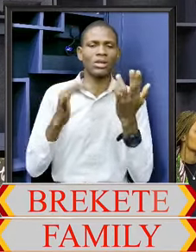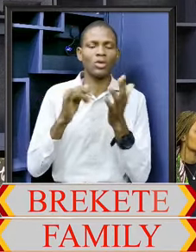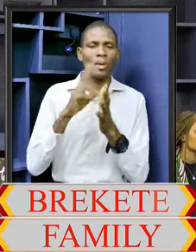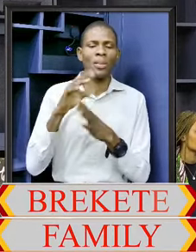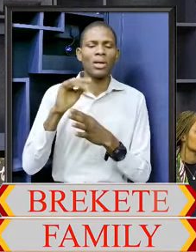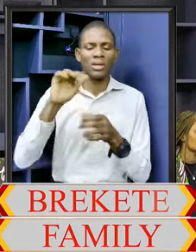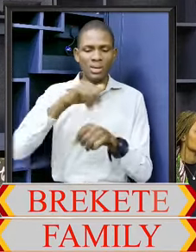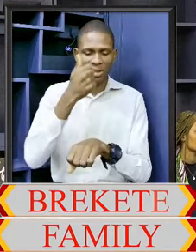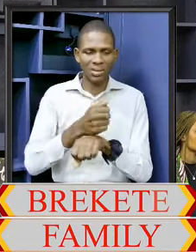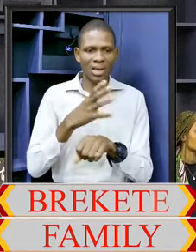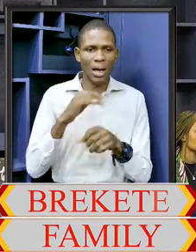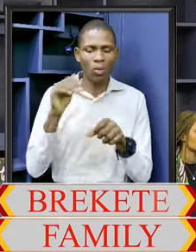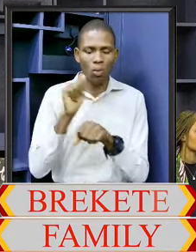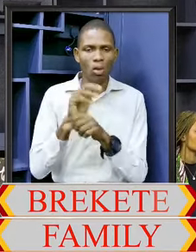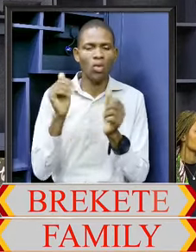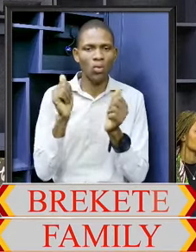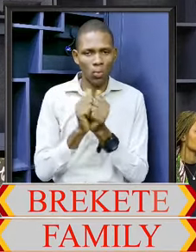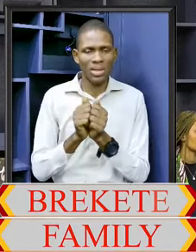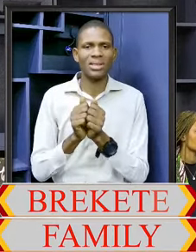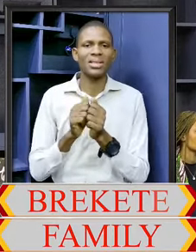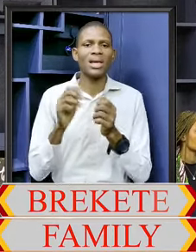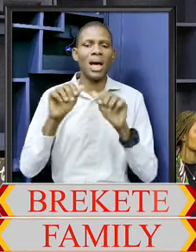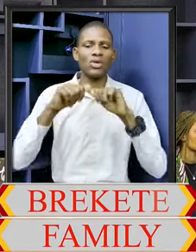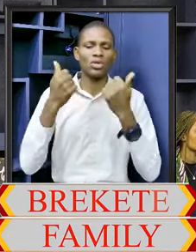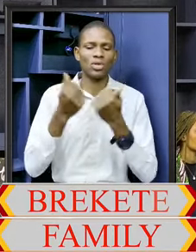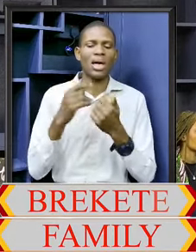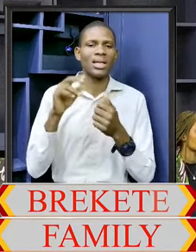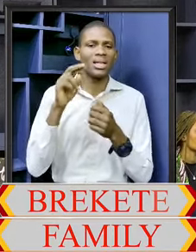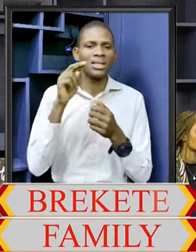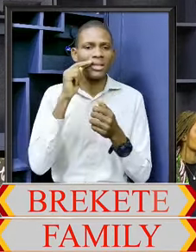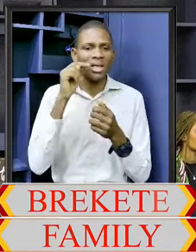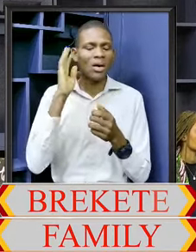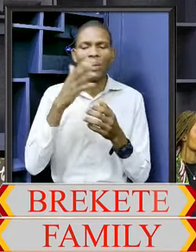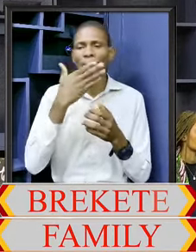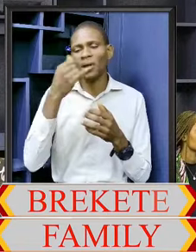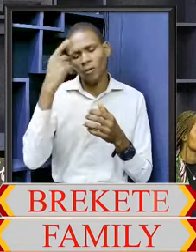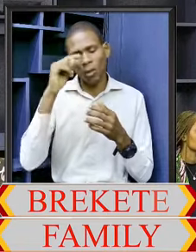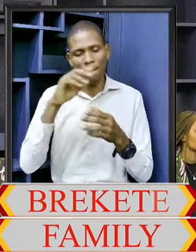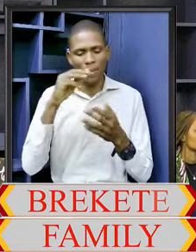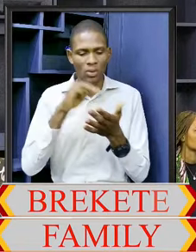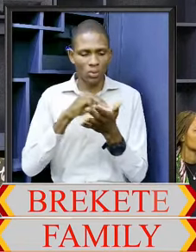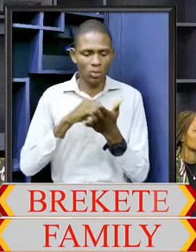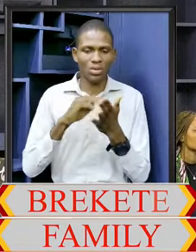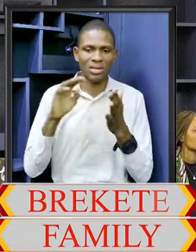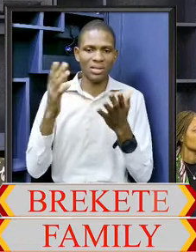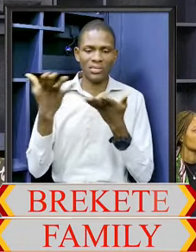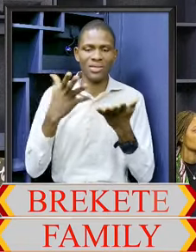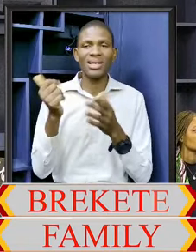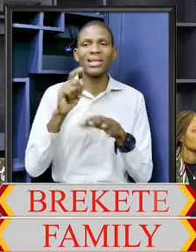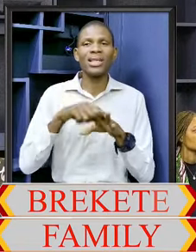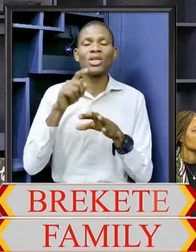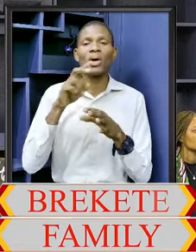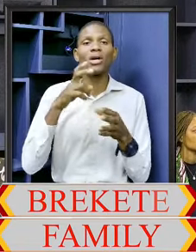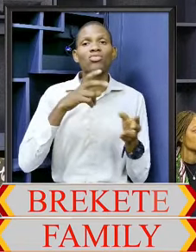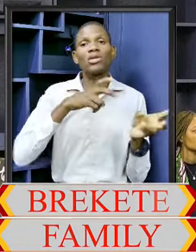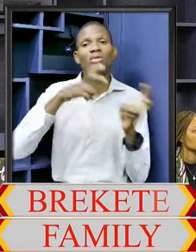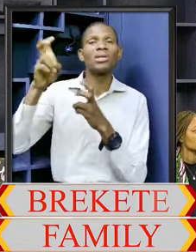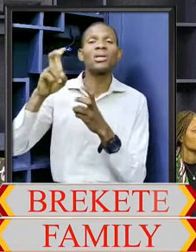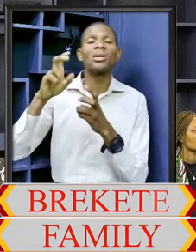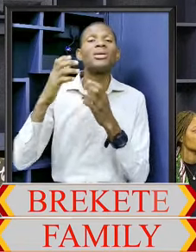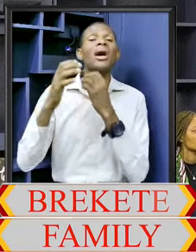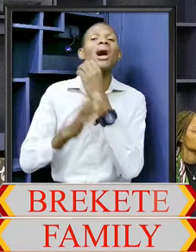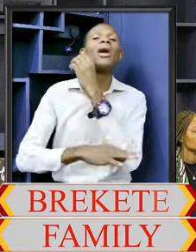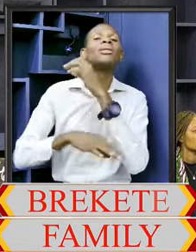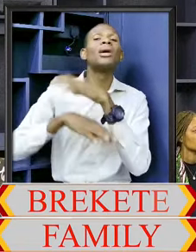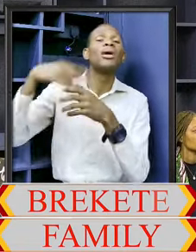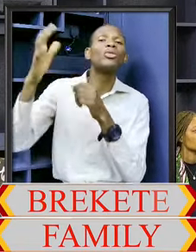the association. Nigeria go better for medical services. Anytime where person they go abroad for treatment, wait till they